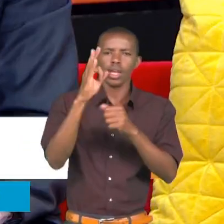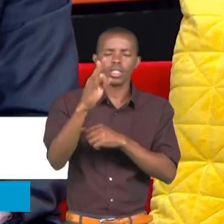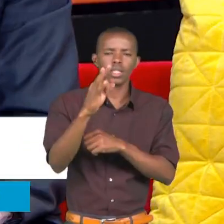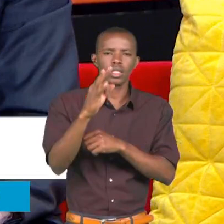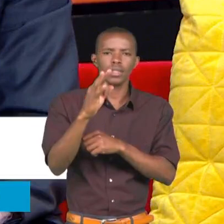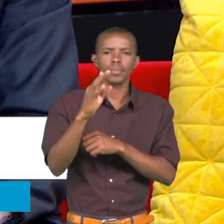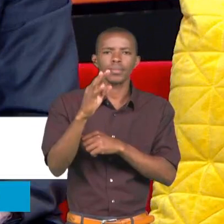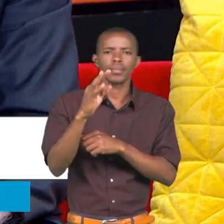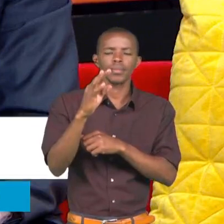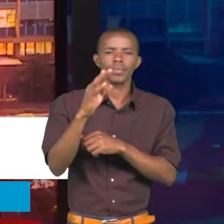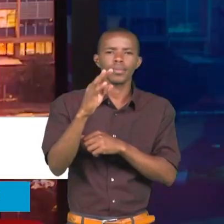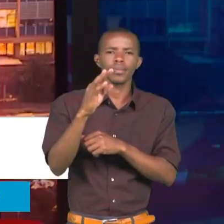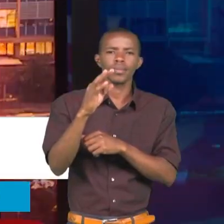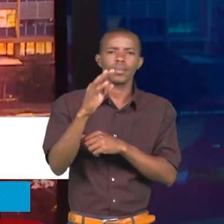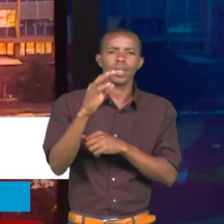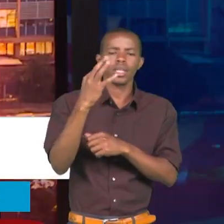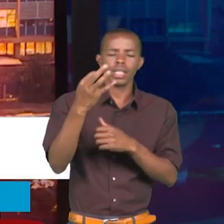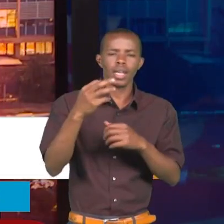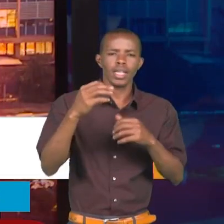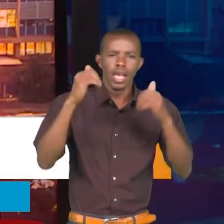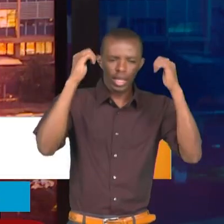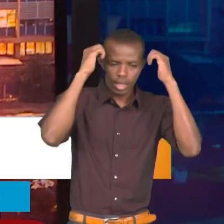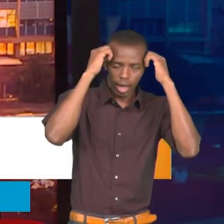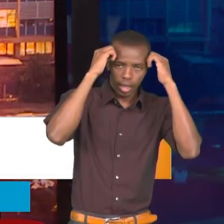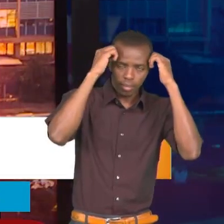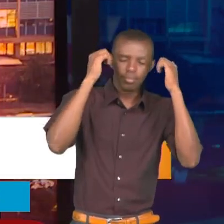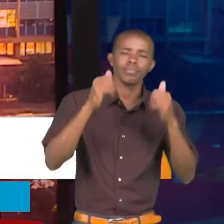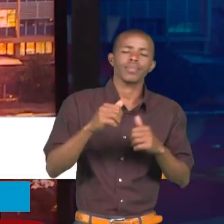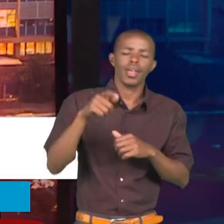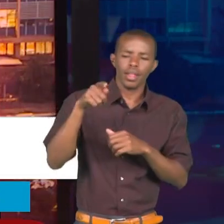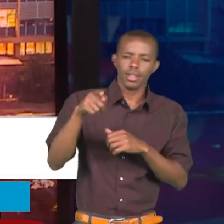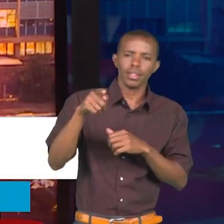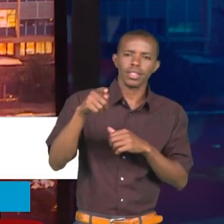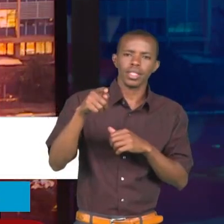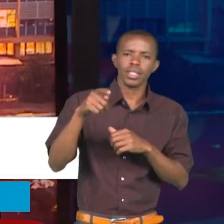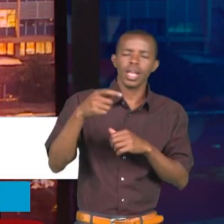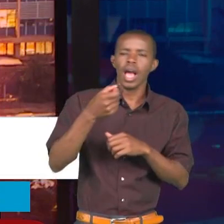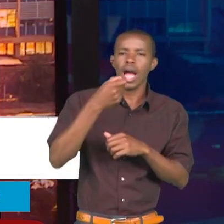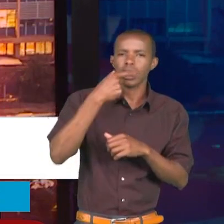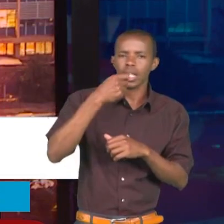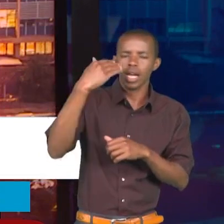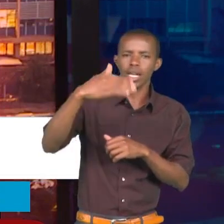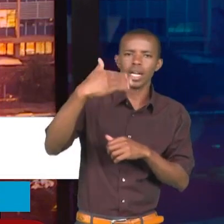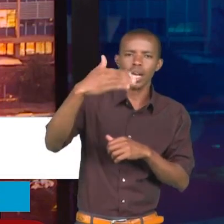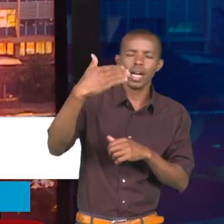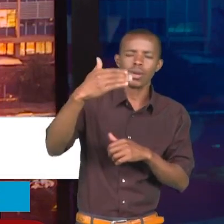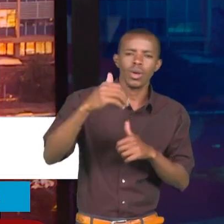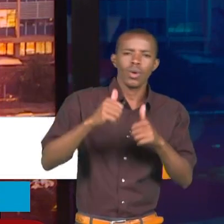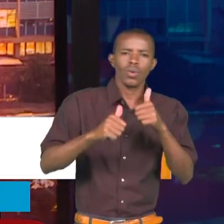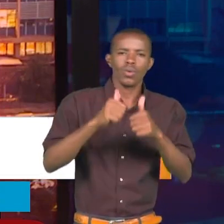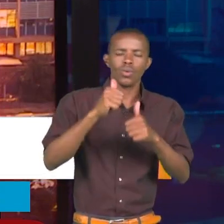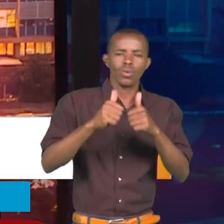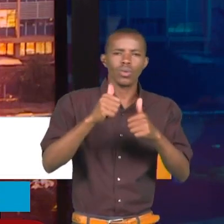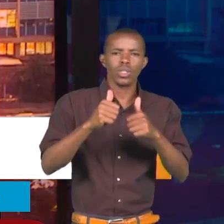was as a study. Okay. So PrEP is a daily drug of antiretroviral drugs